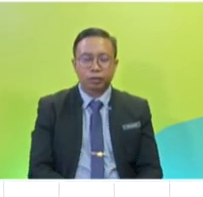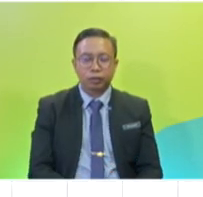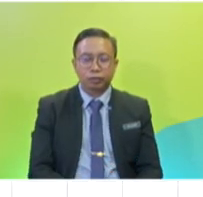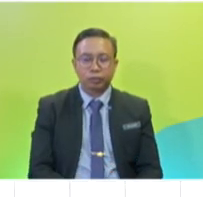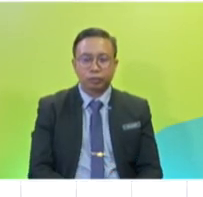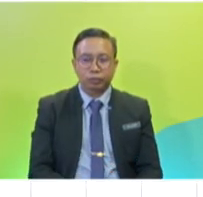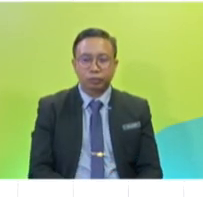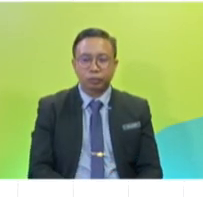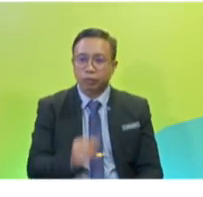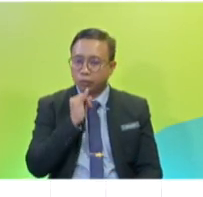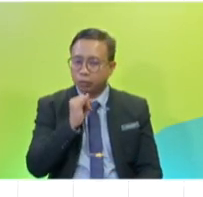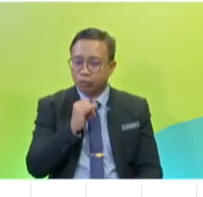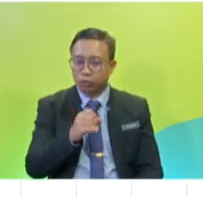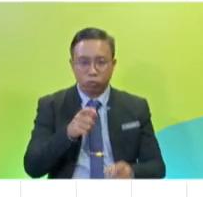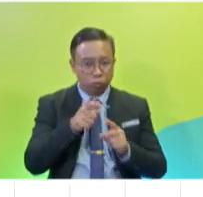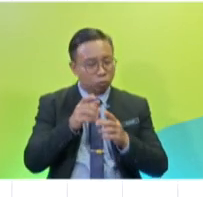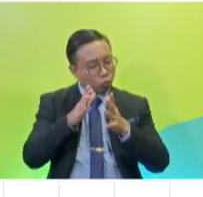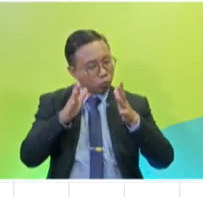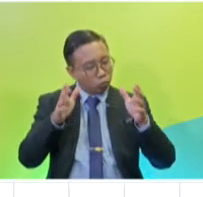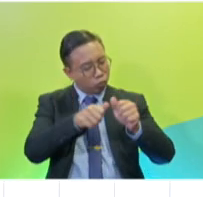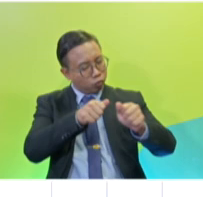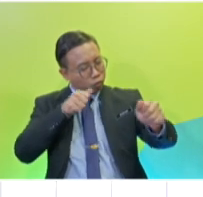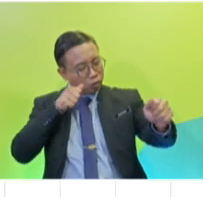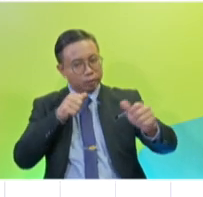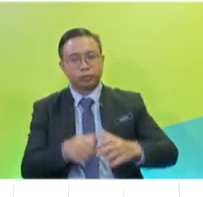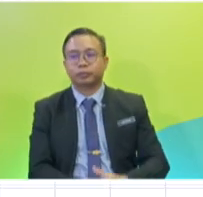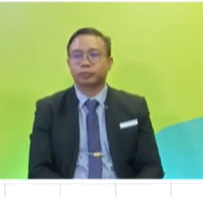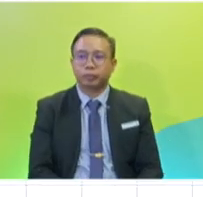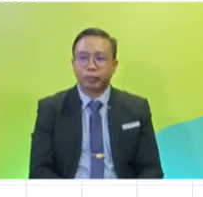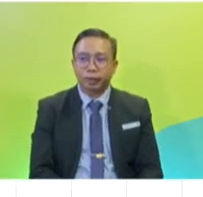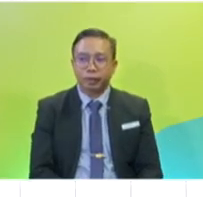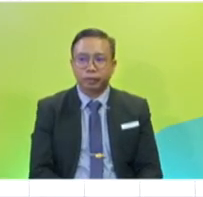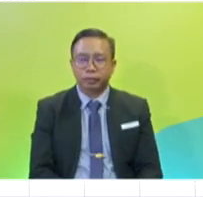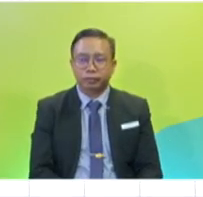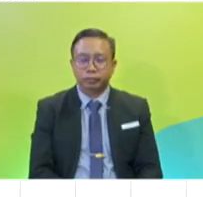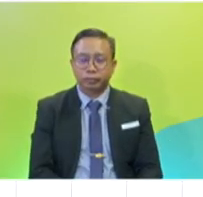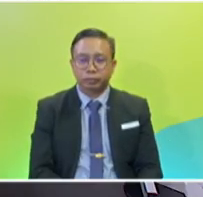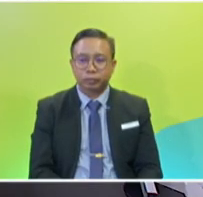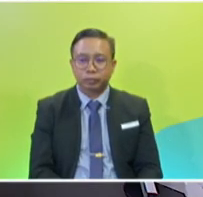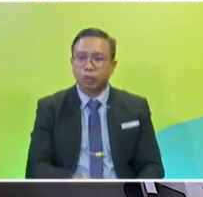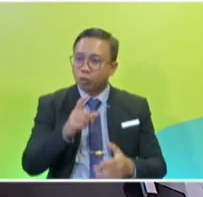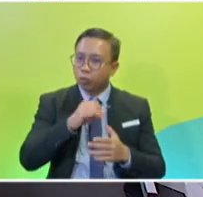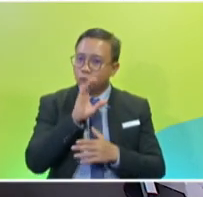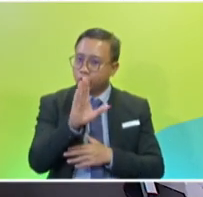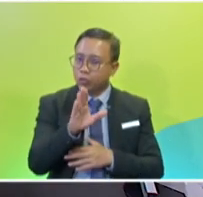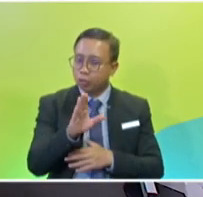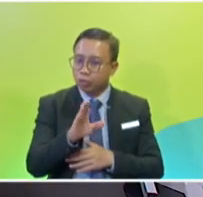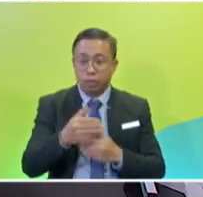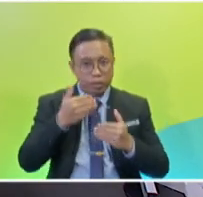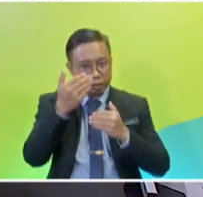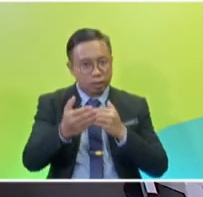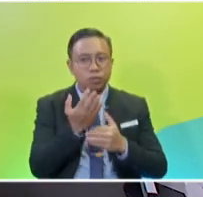VAR is too far. Is too far. Okay. Now, what's your next color,